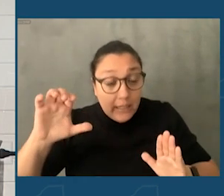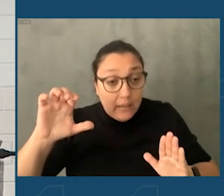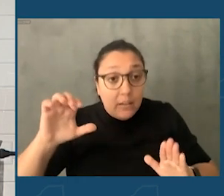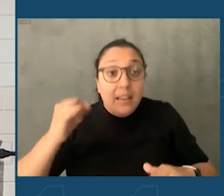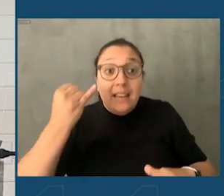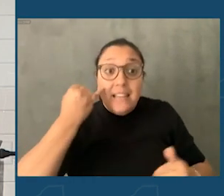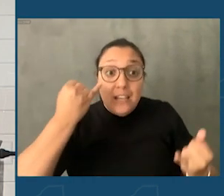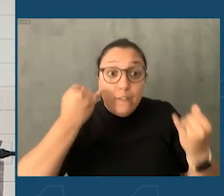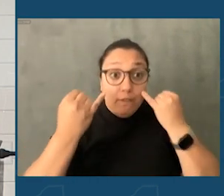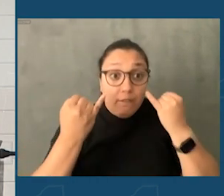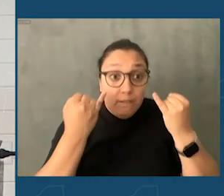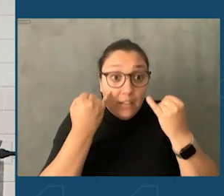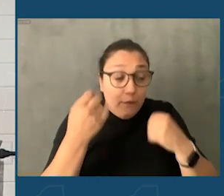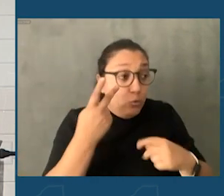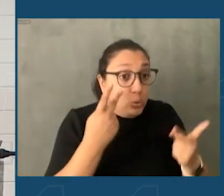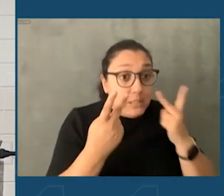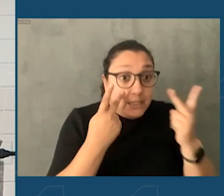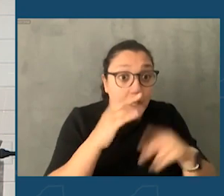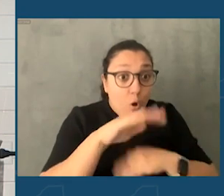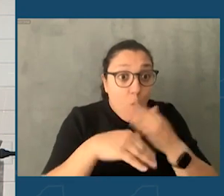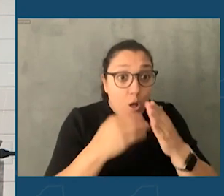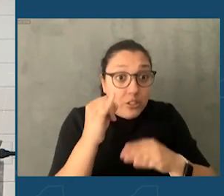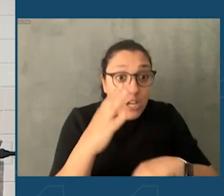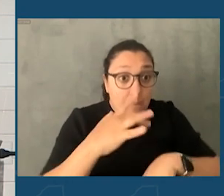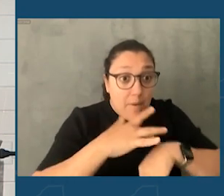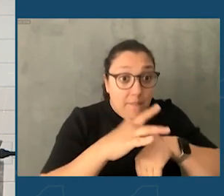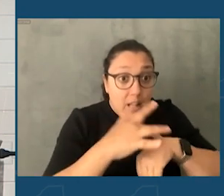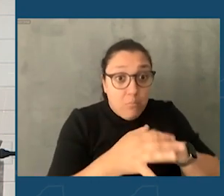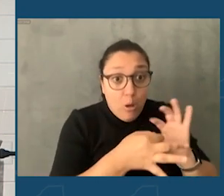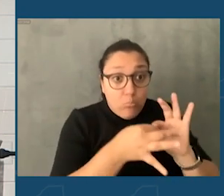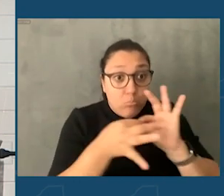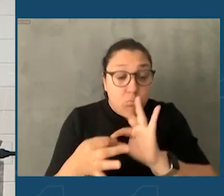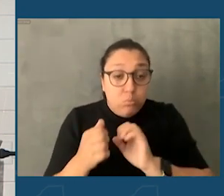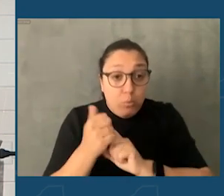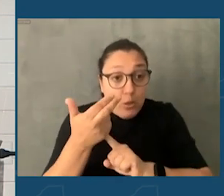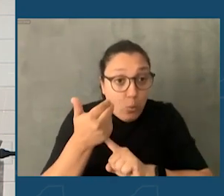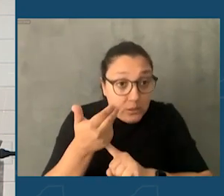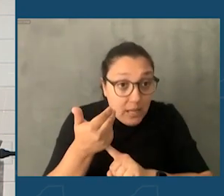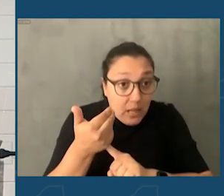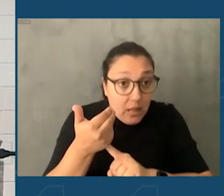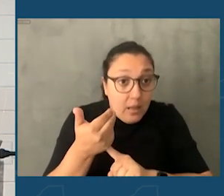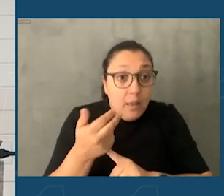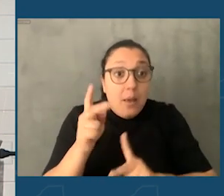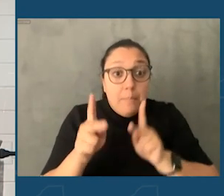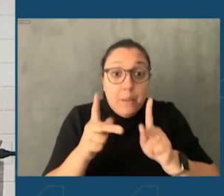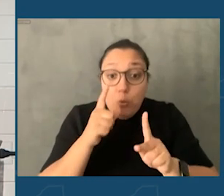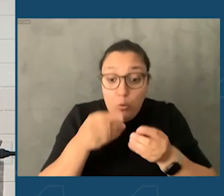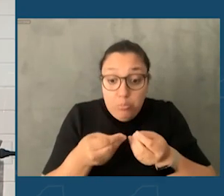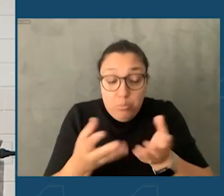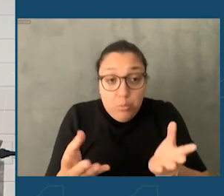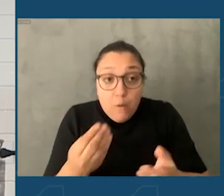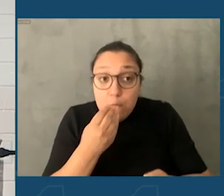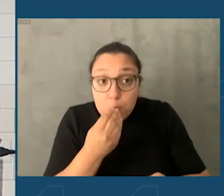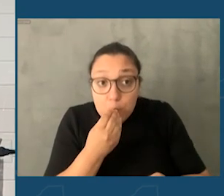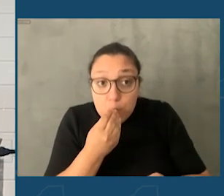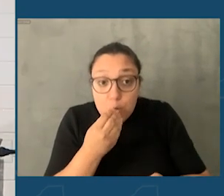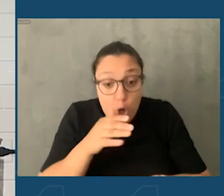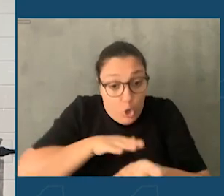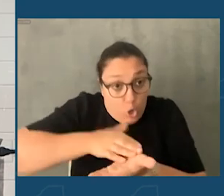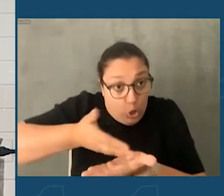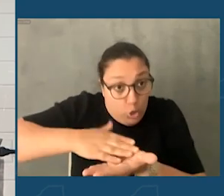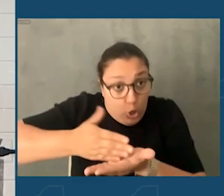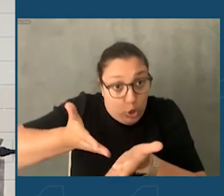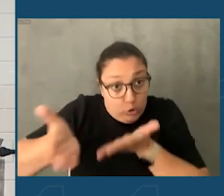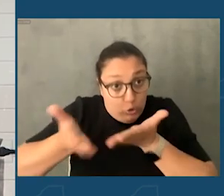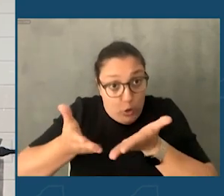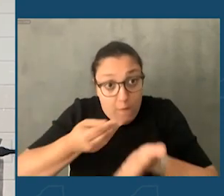that are associated with hospitality, the people who produce the food, the people who cook the food, the people who serve the food,